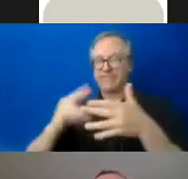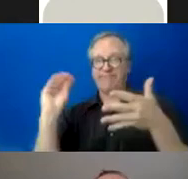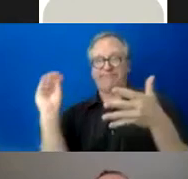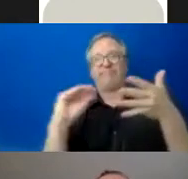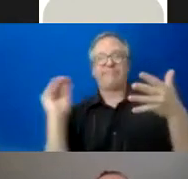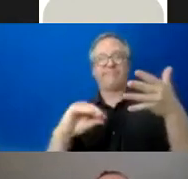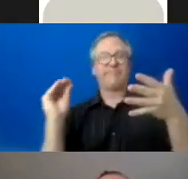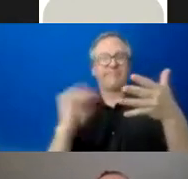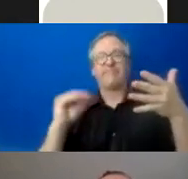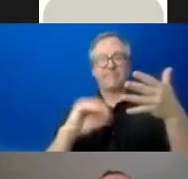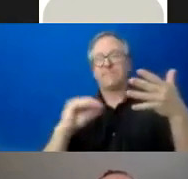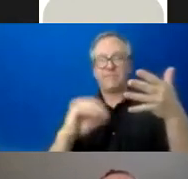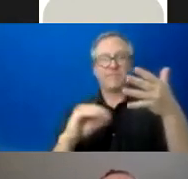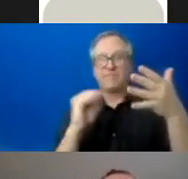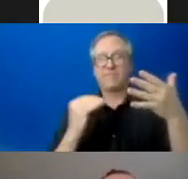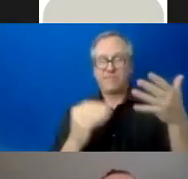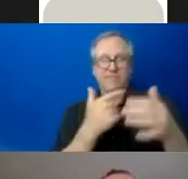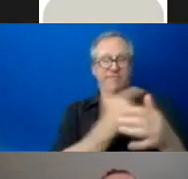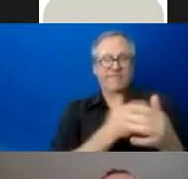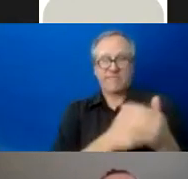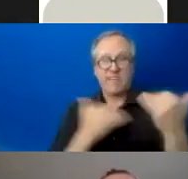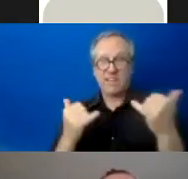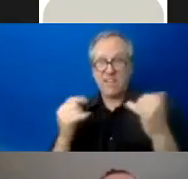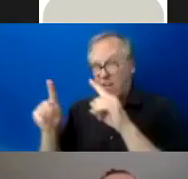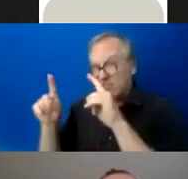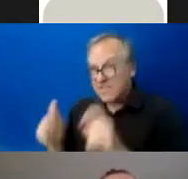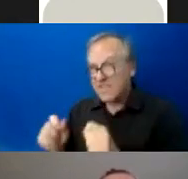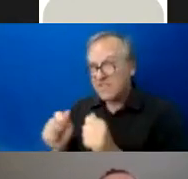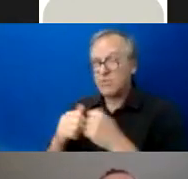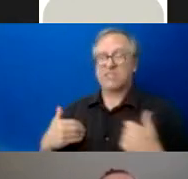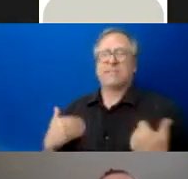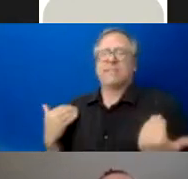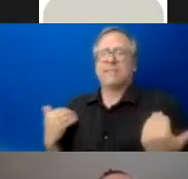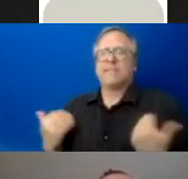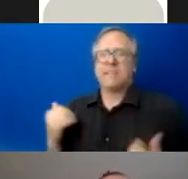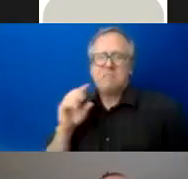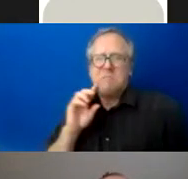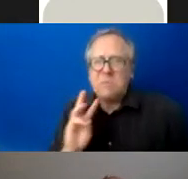started for kids as young as 6 months old at this point in time.